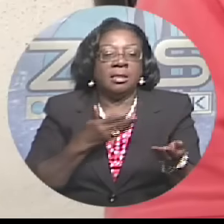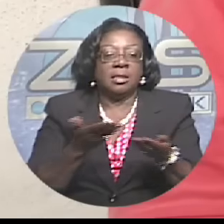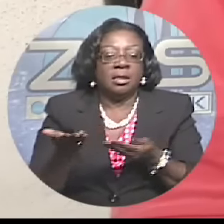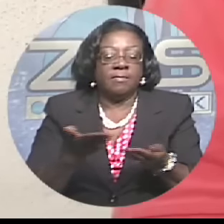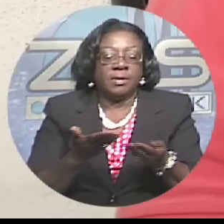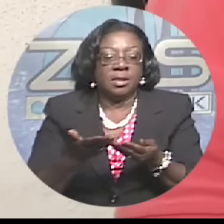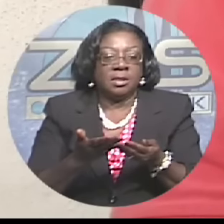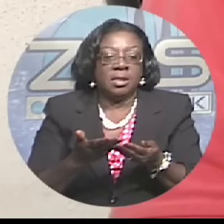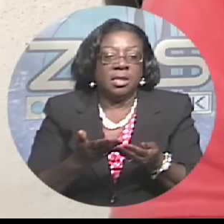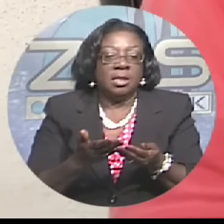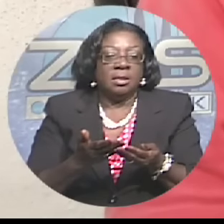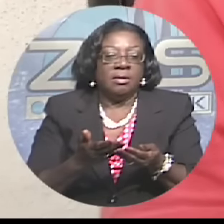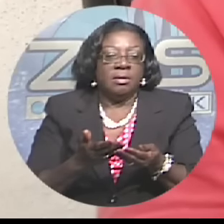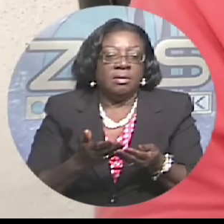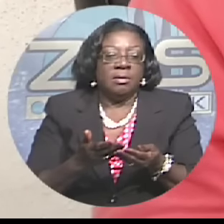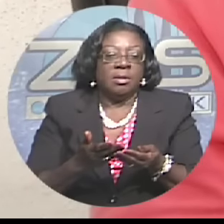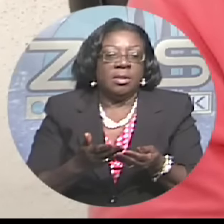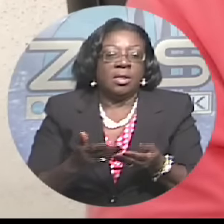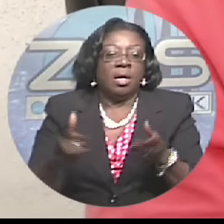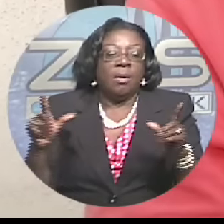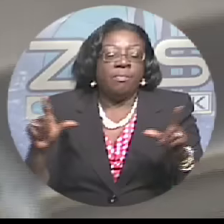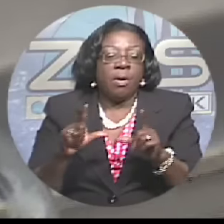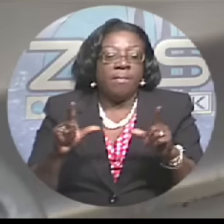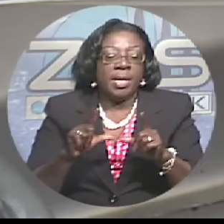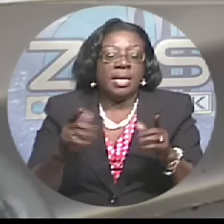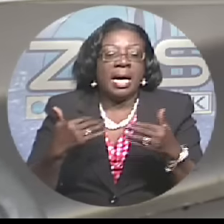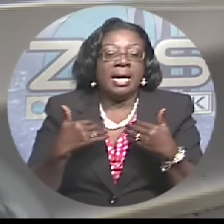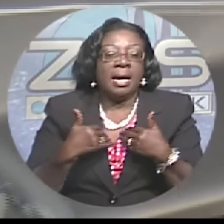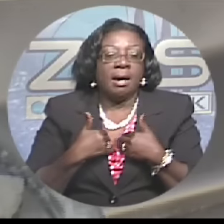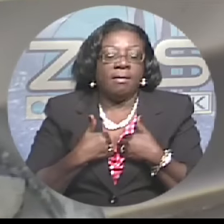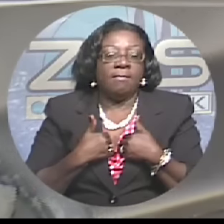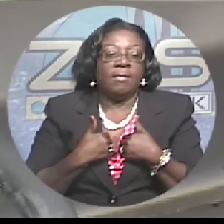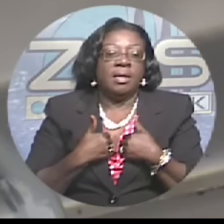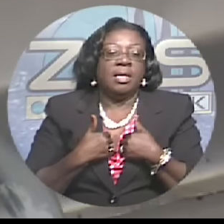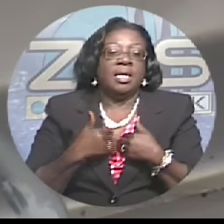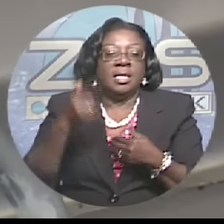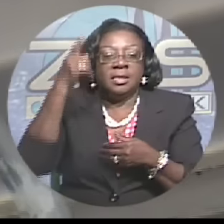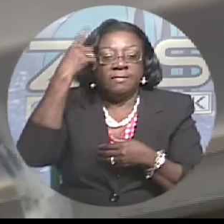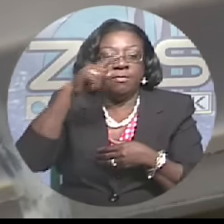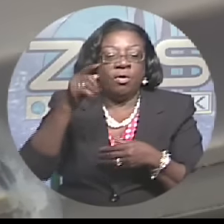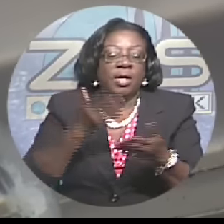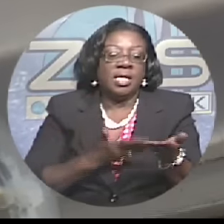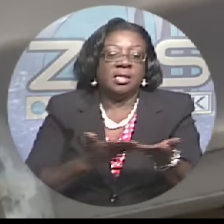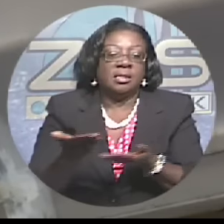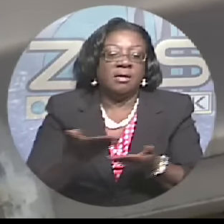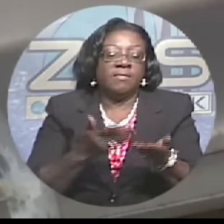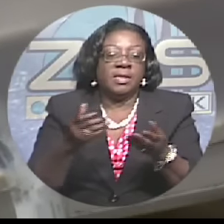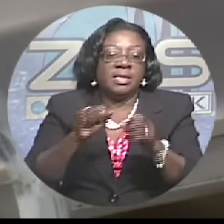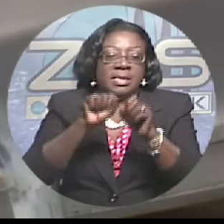The permit that I have is specifically for a service station